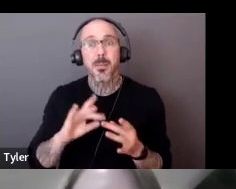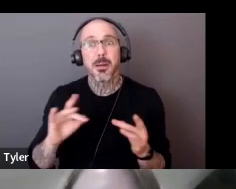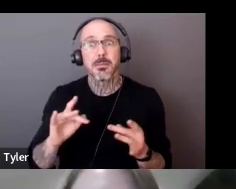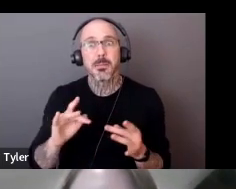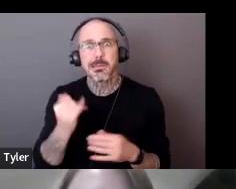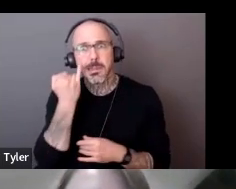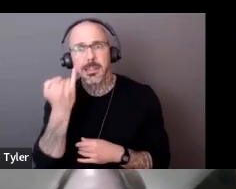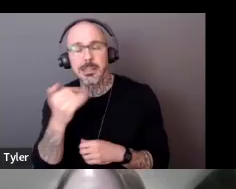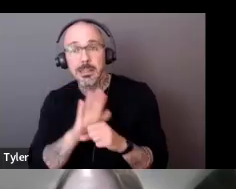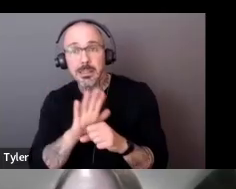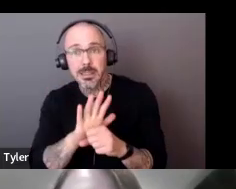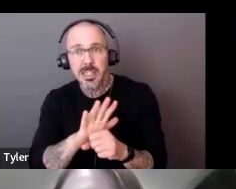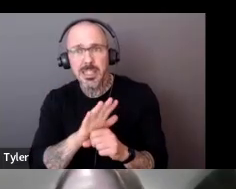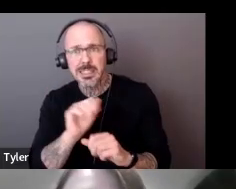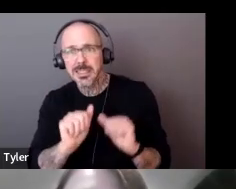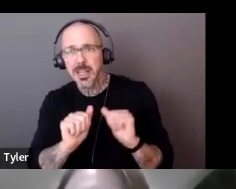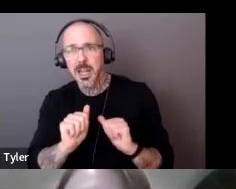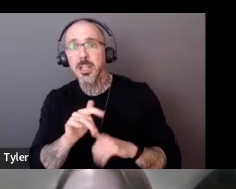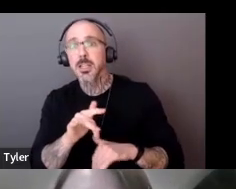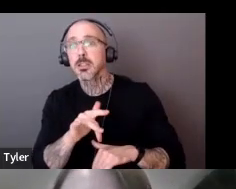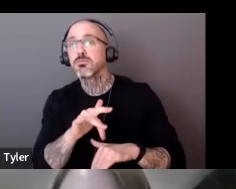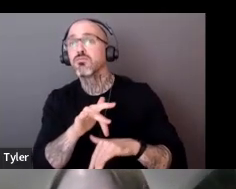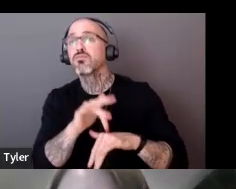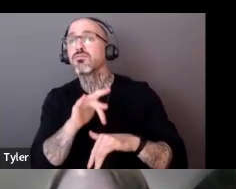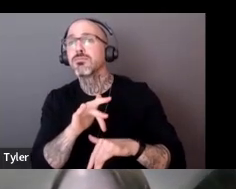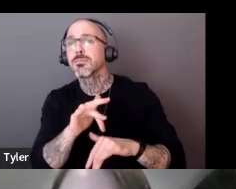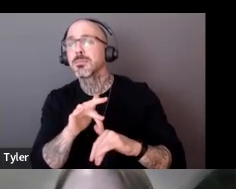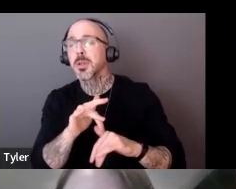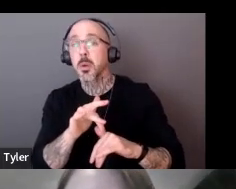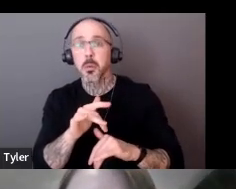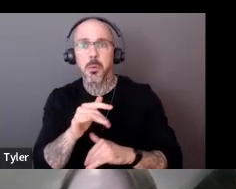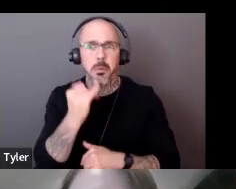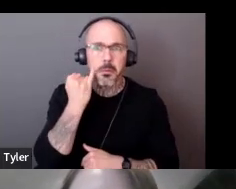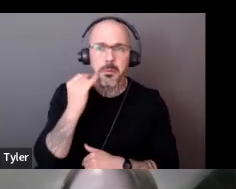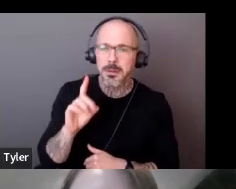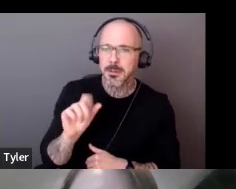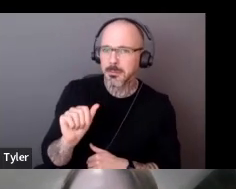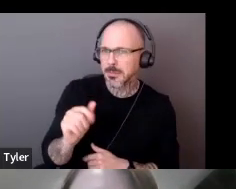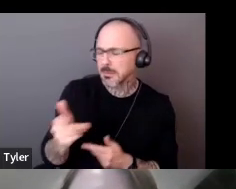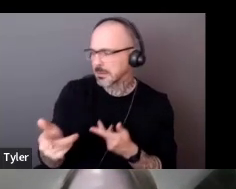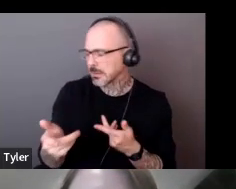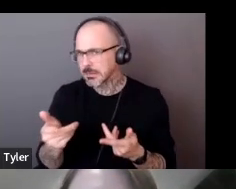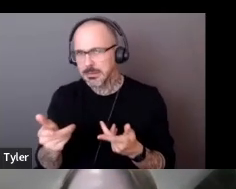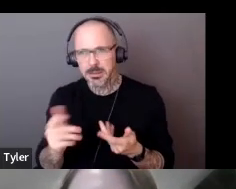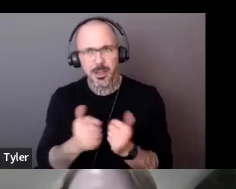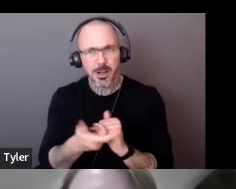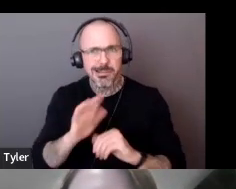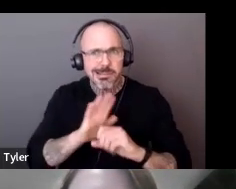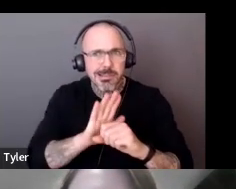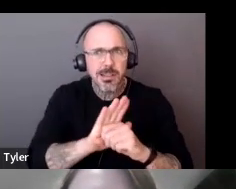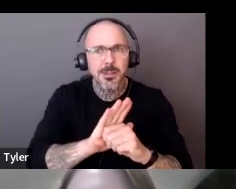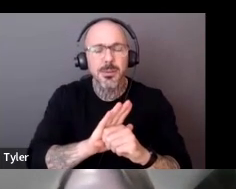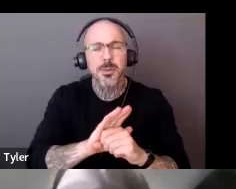into a community that you feel comfortable in, or you already have a connection